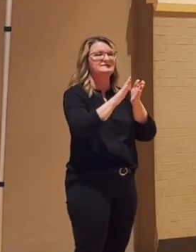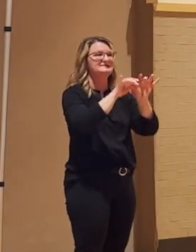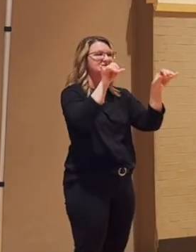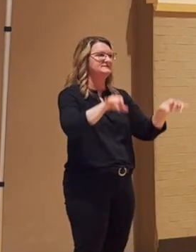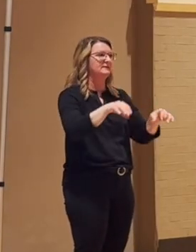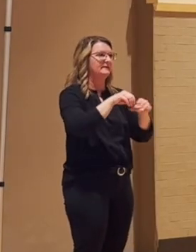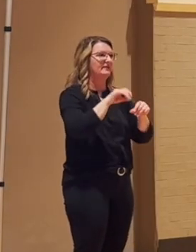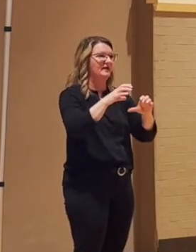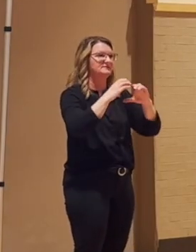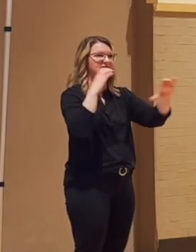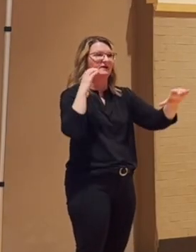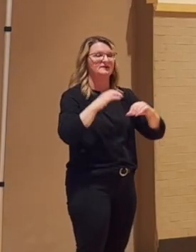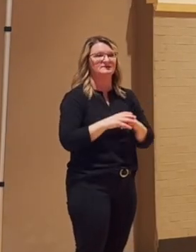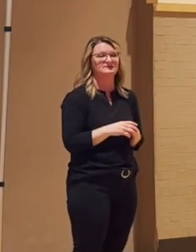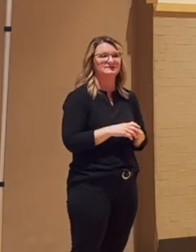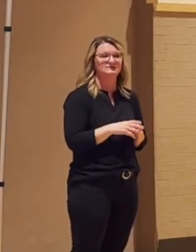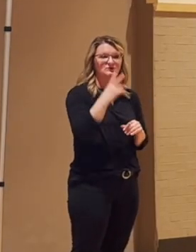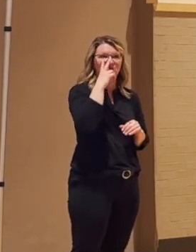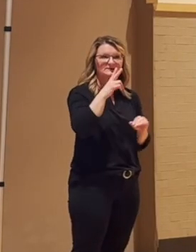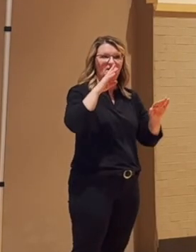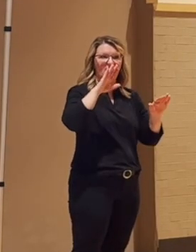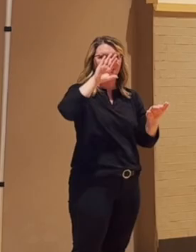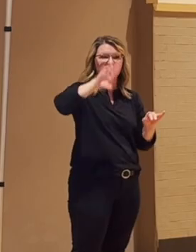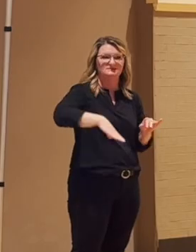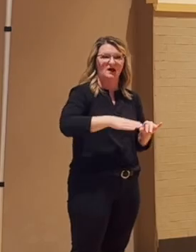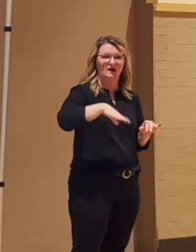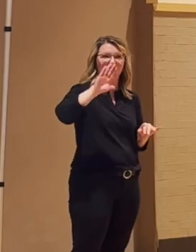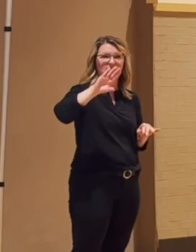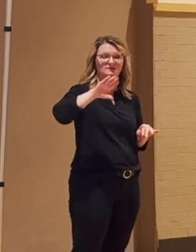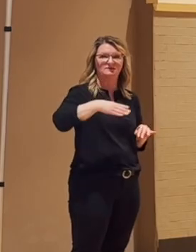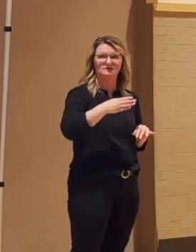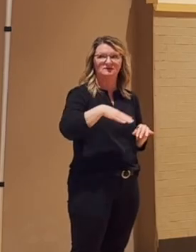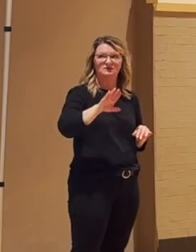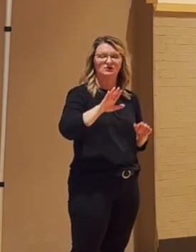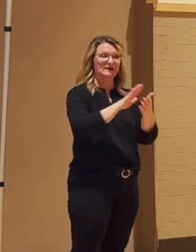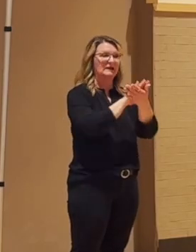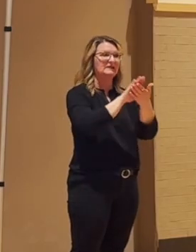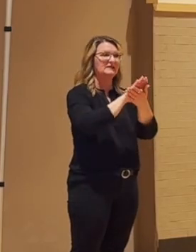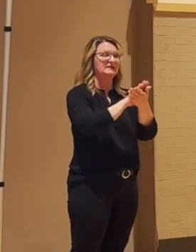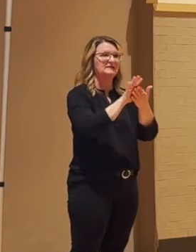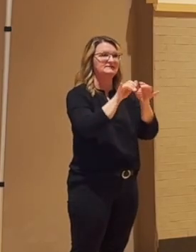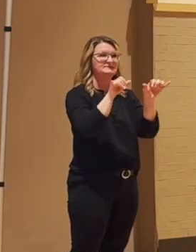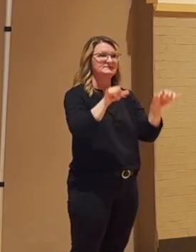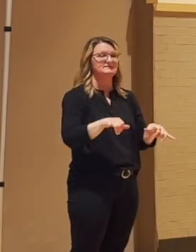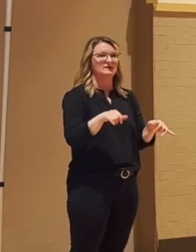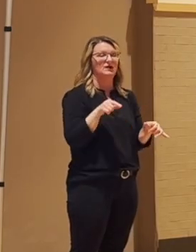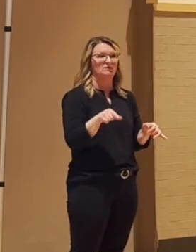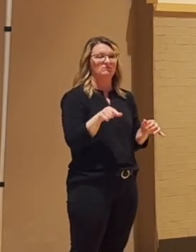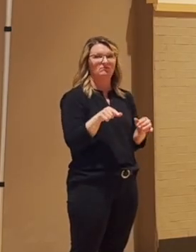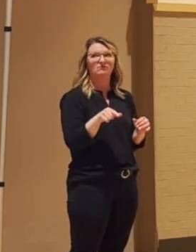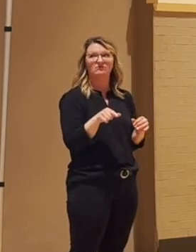you can see on this side, it's a cleaning system. It gets